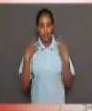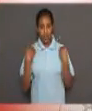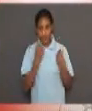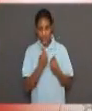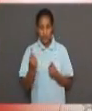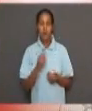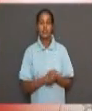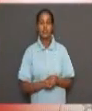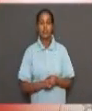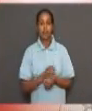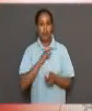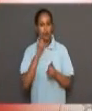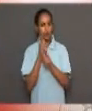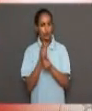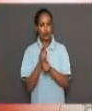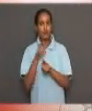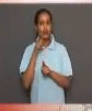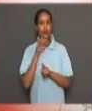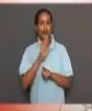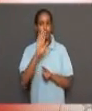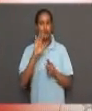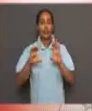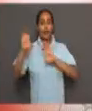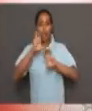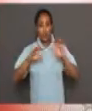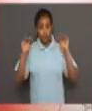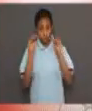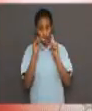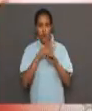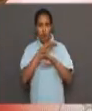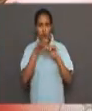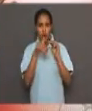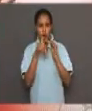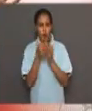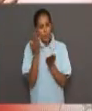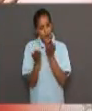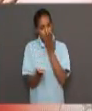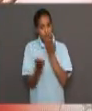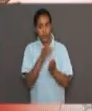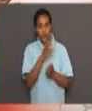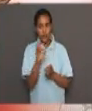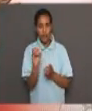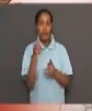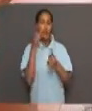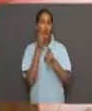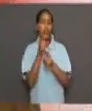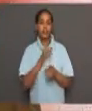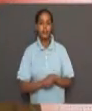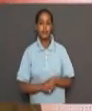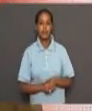Hello, everyone. I am sure that your chemical equations are all balanced and